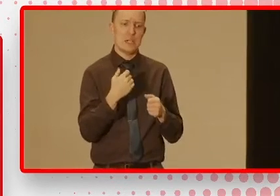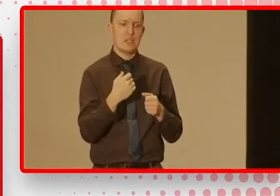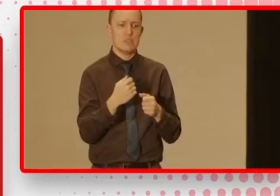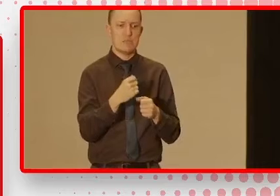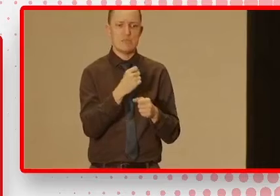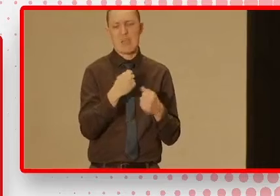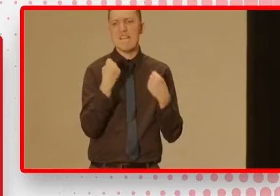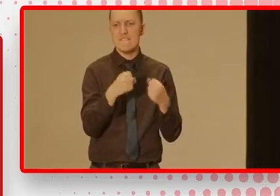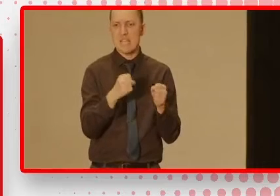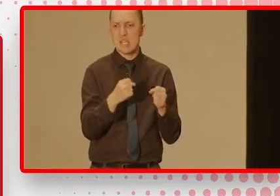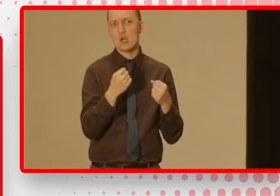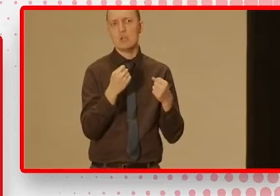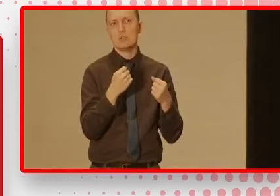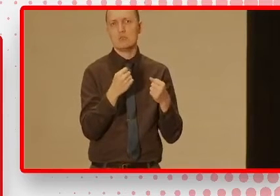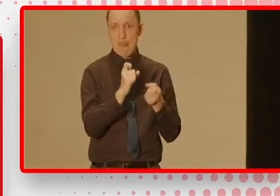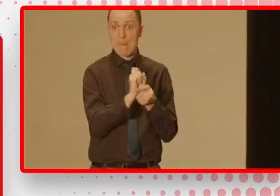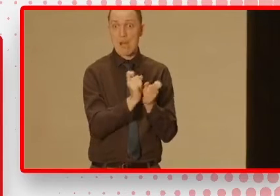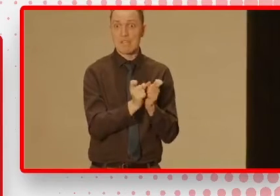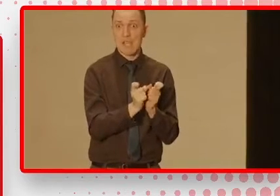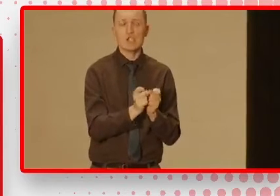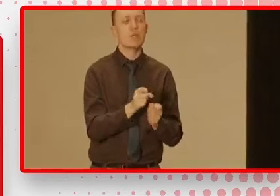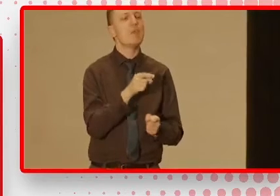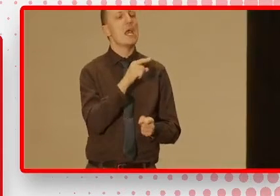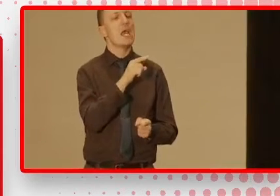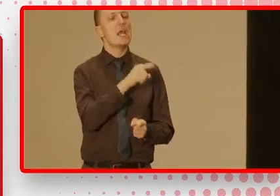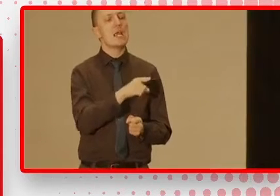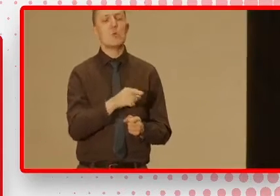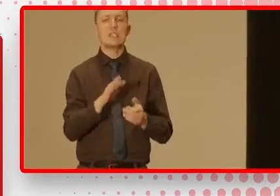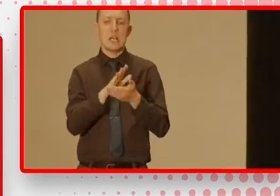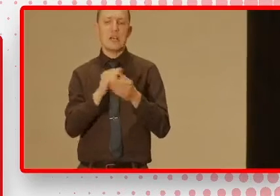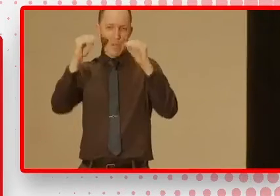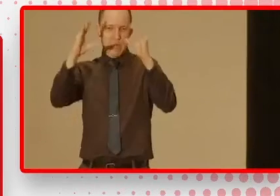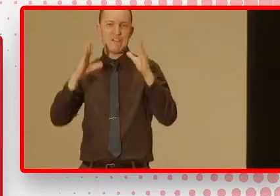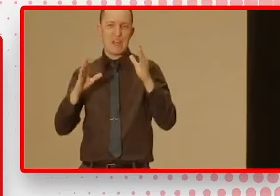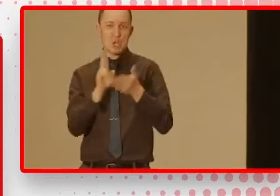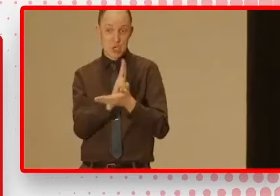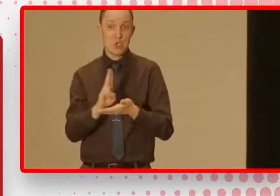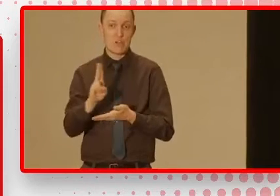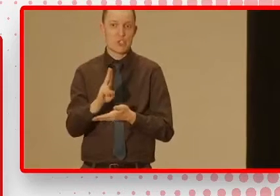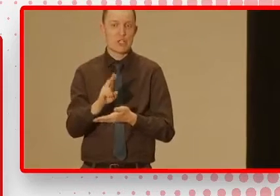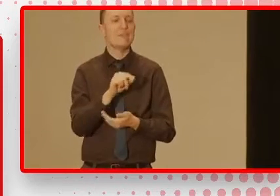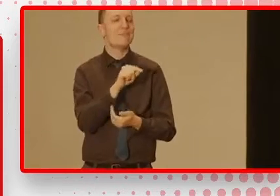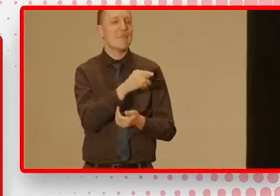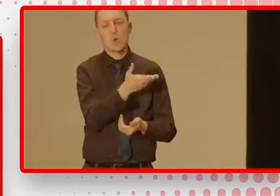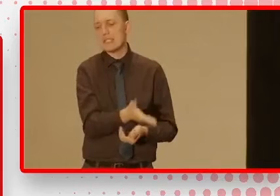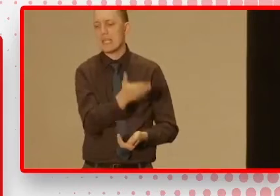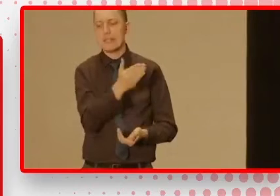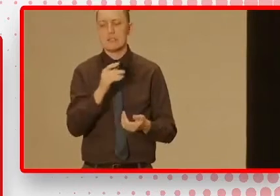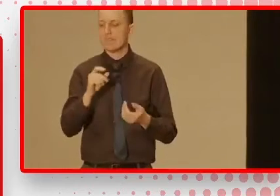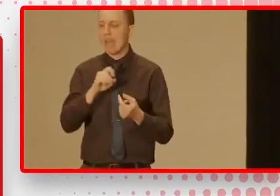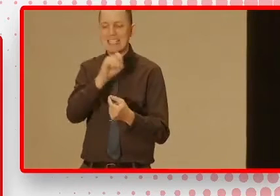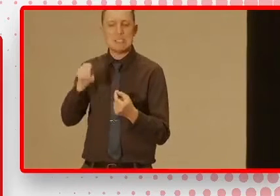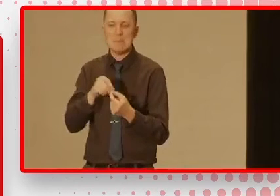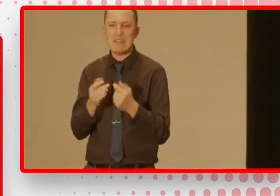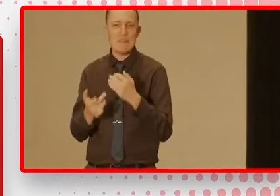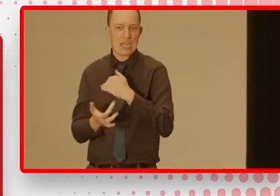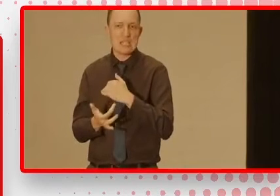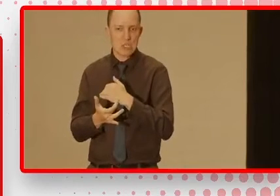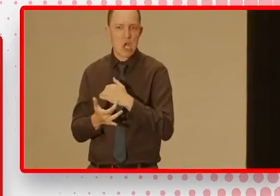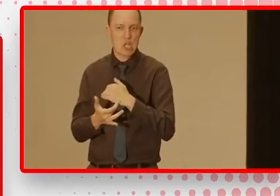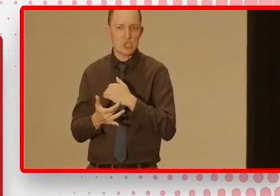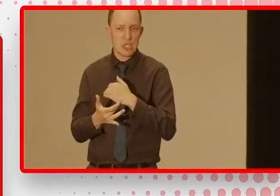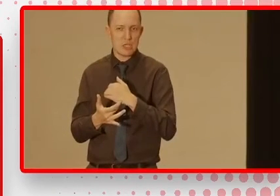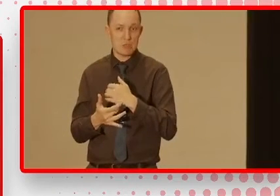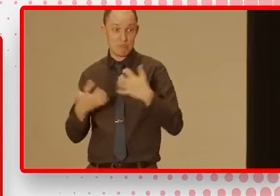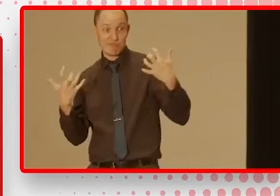He's a professor at a university. There was a very specific type of technology that worked best for him because he was a